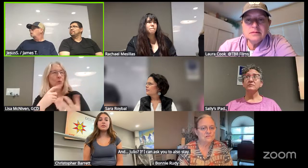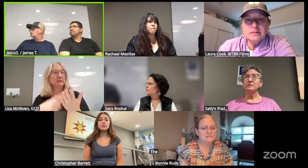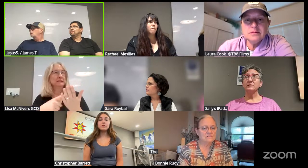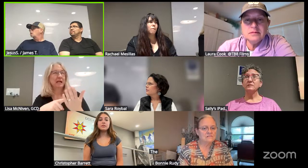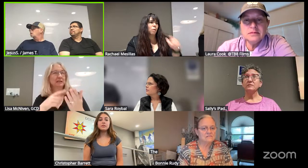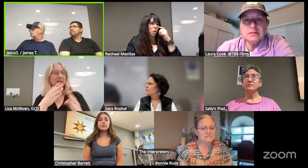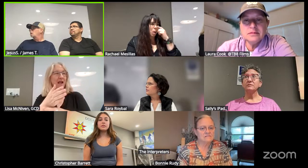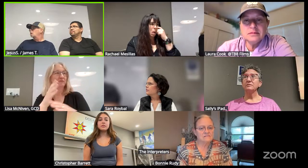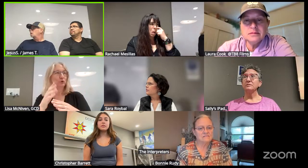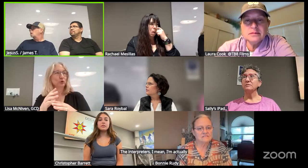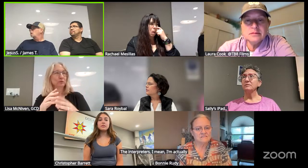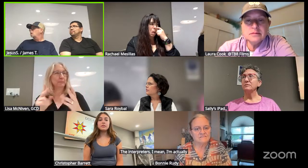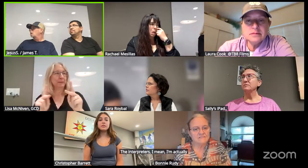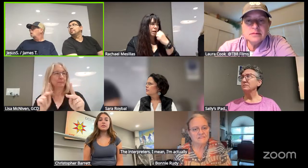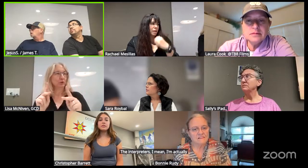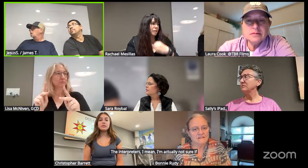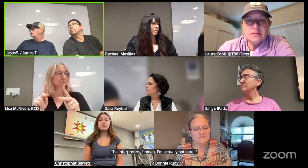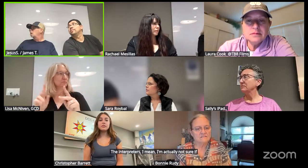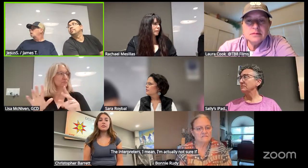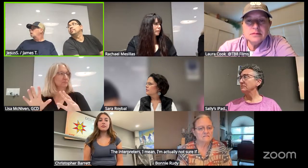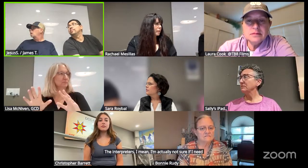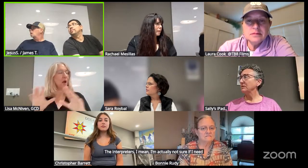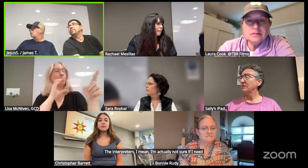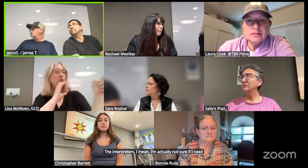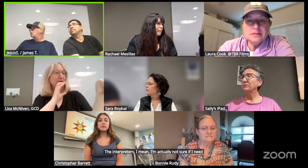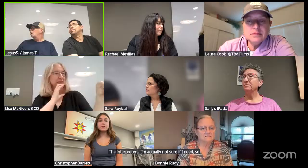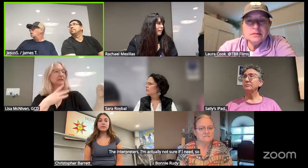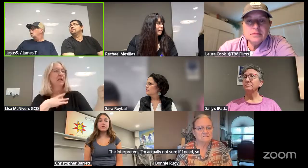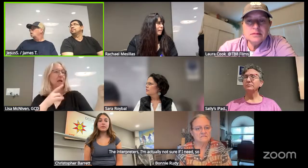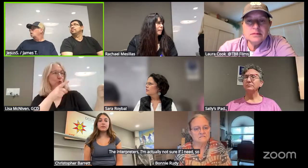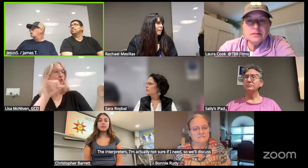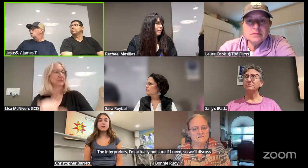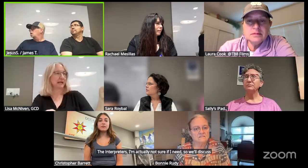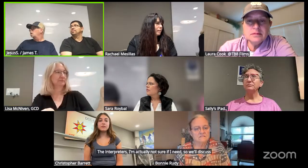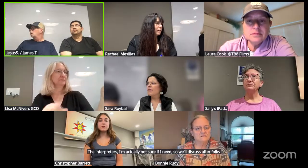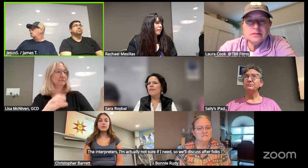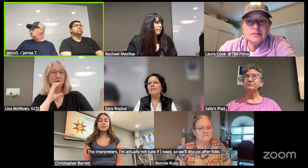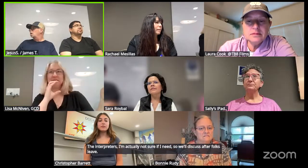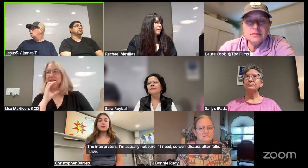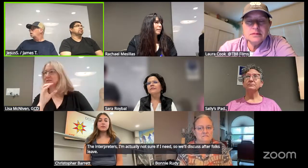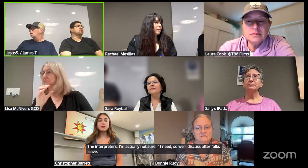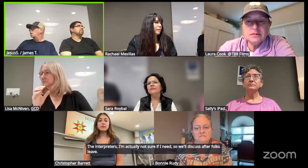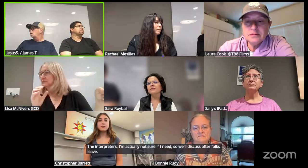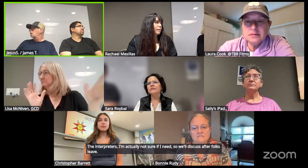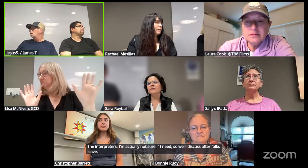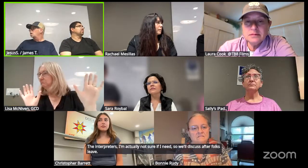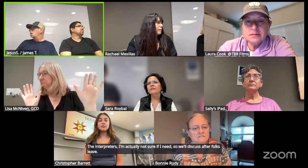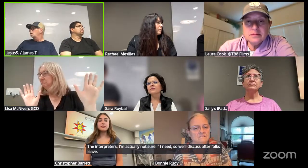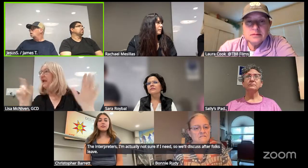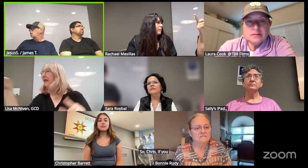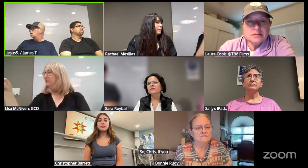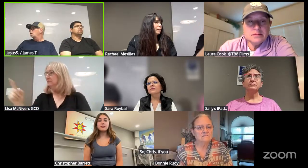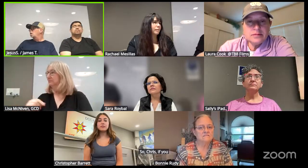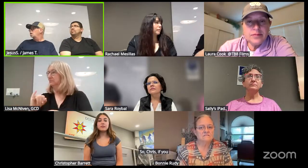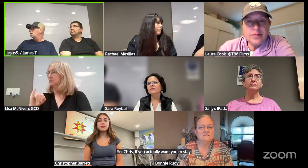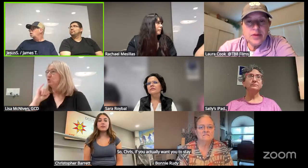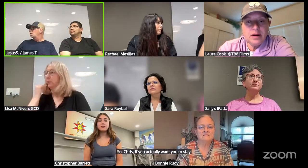am actually not sure if I need, so we'll discuss after folks leave. Oh, Chris, I do actually want you to stay as